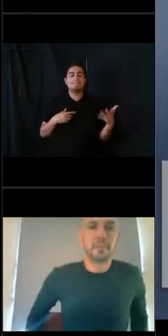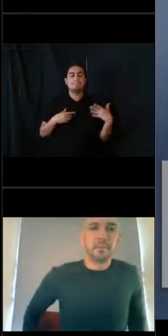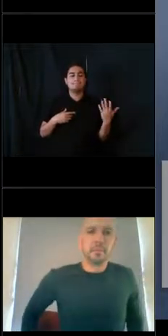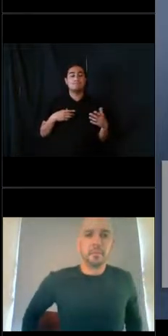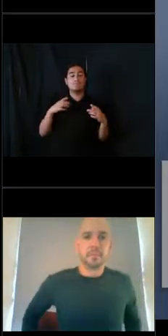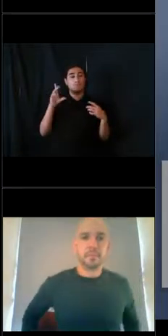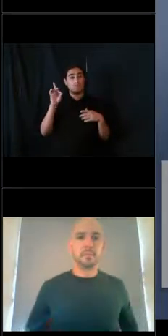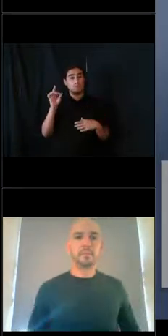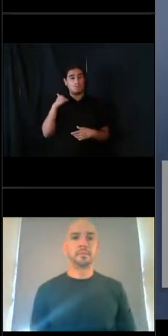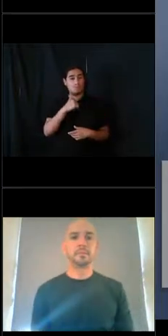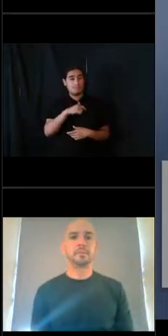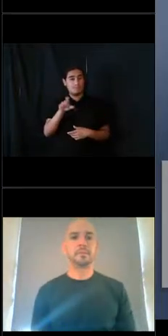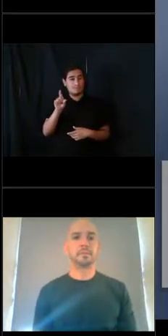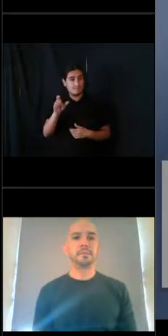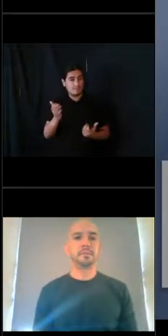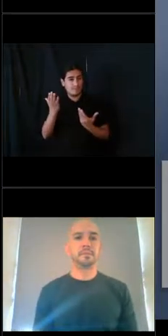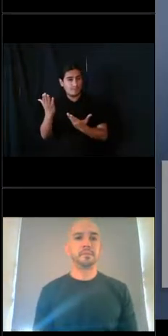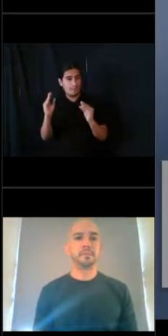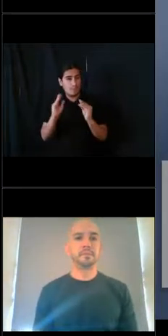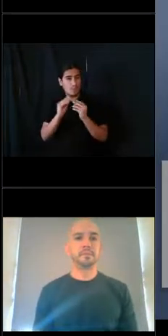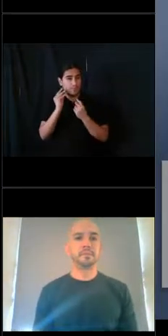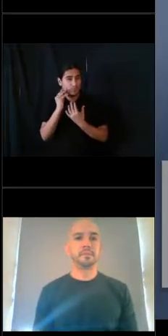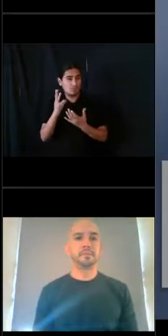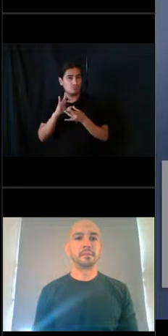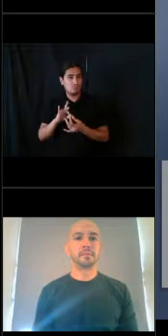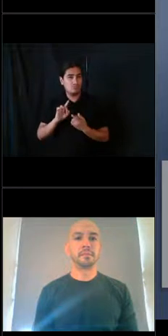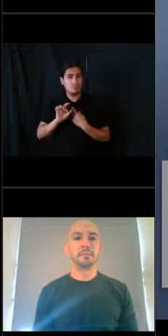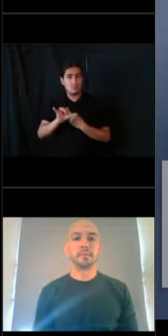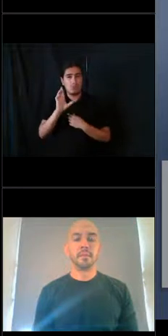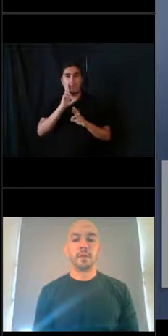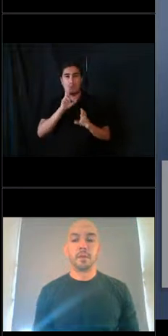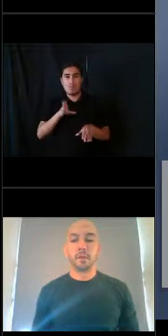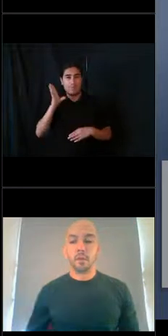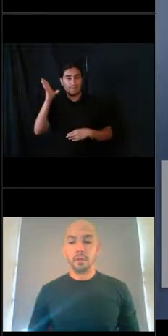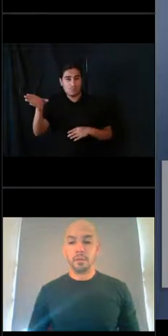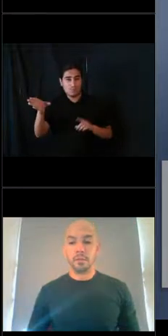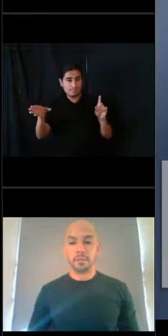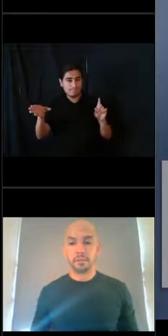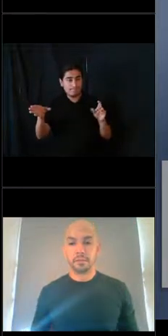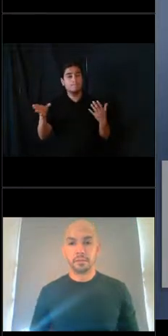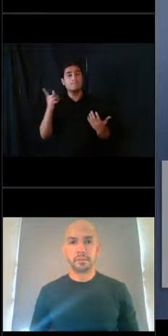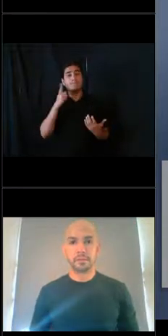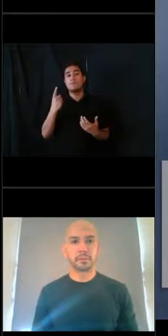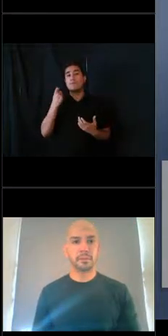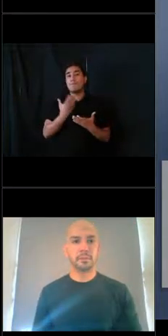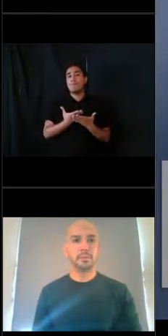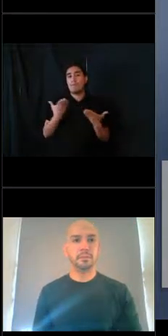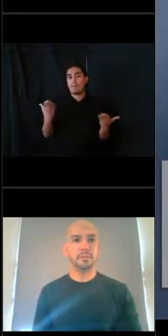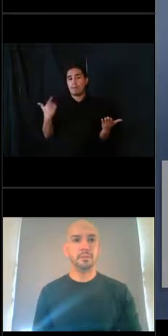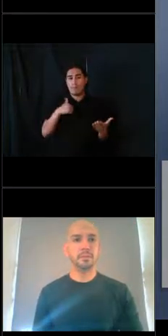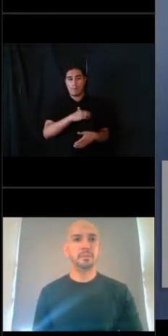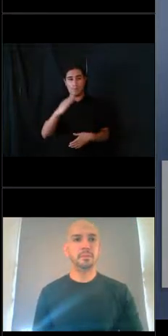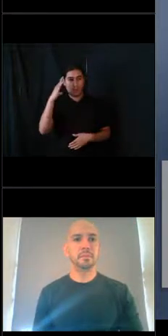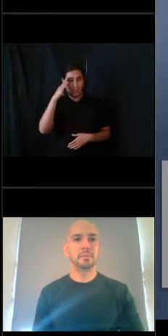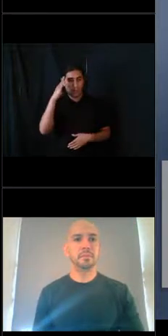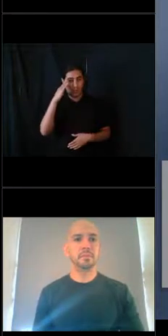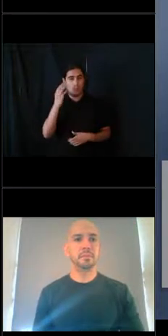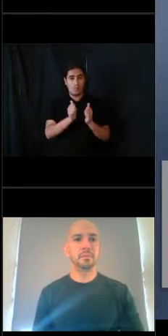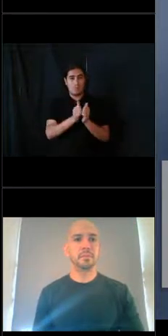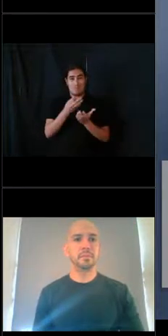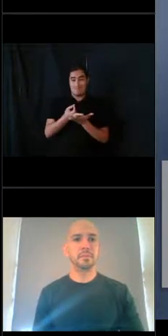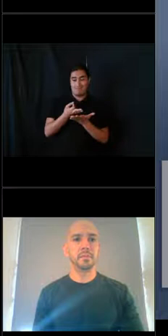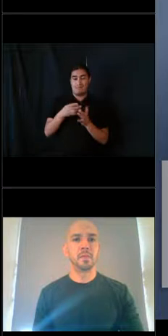do we need to provide some other information in this report in the future one of one of the things that that we know with some of these funds